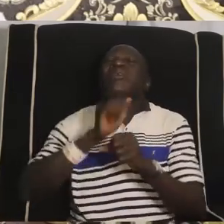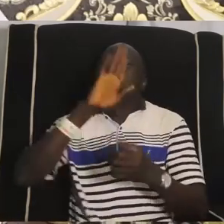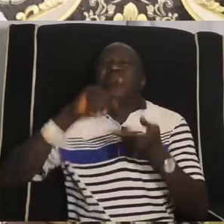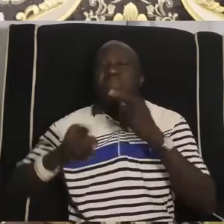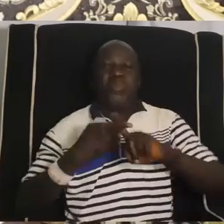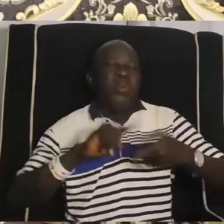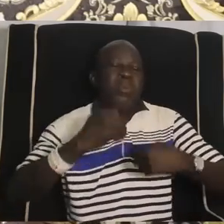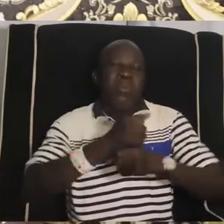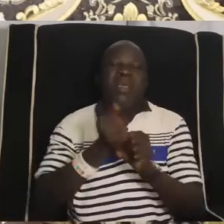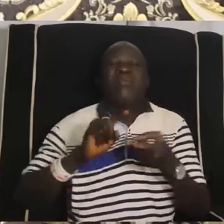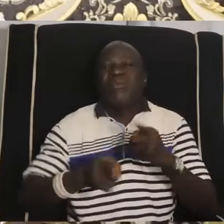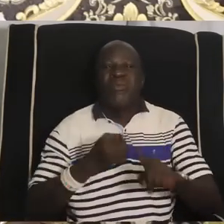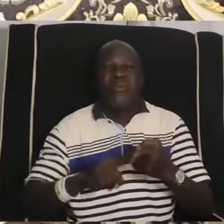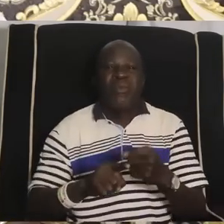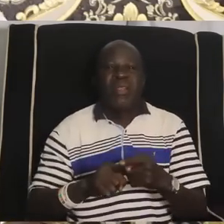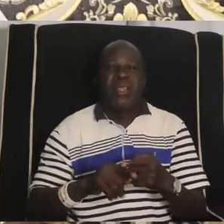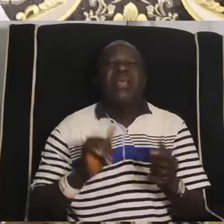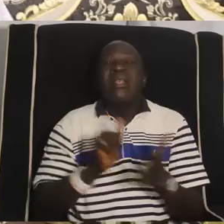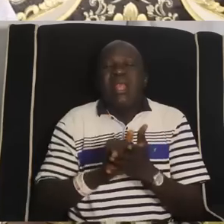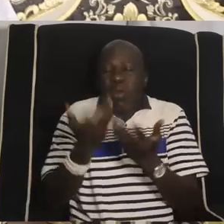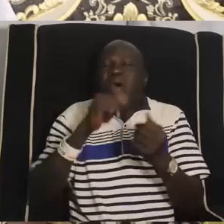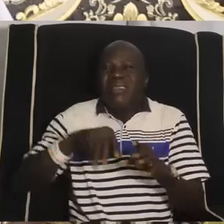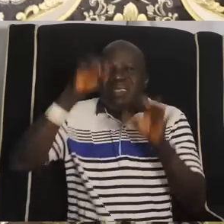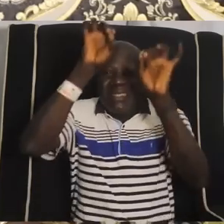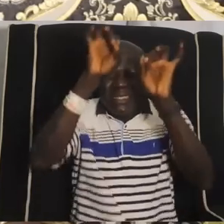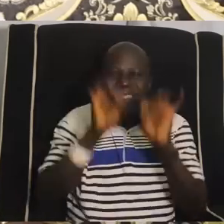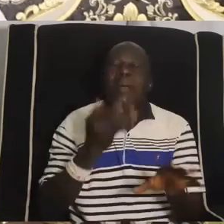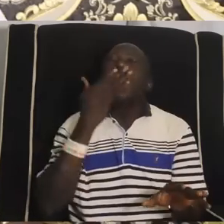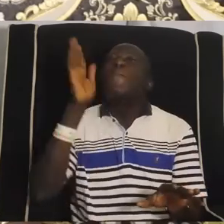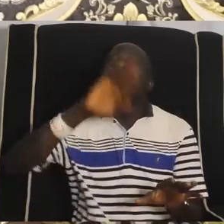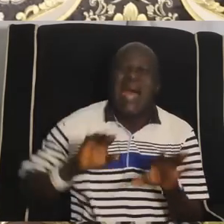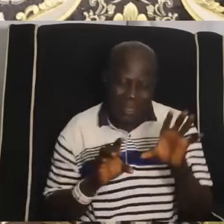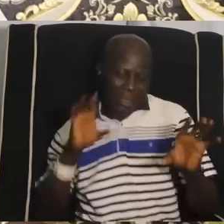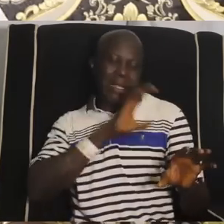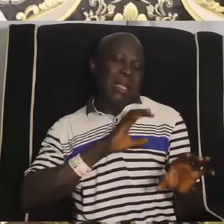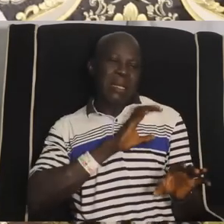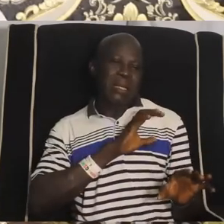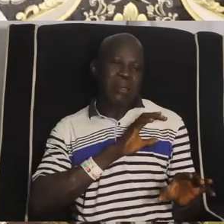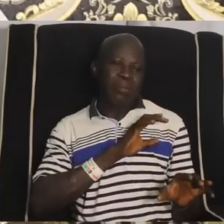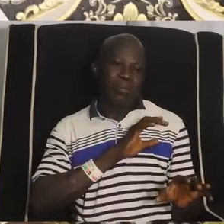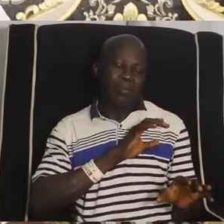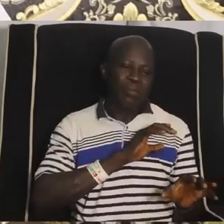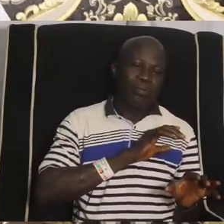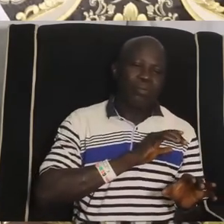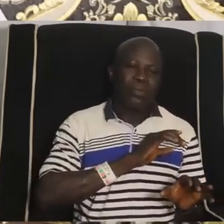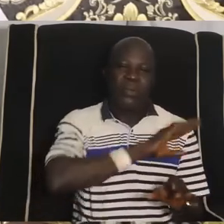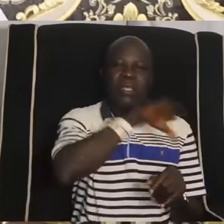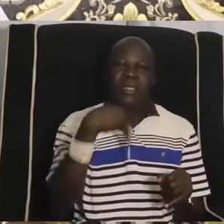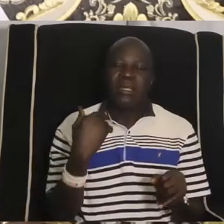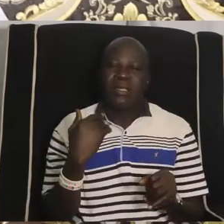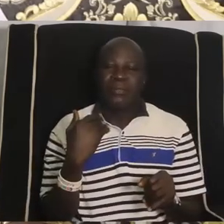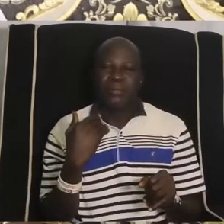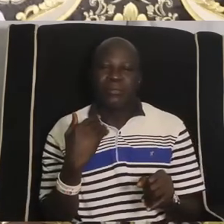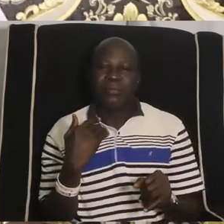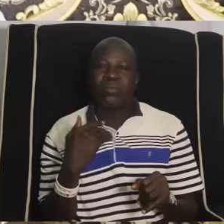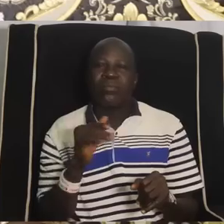He makes him as a friend. Òun ló wá kọ ní ẹ̀kọ́ kẹ́kọ̀ọ́. He was the one that teach him the contrary. Ó ní kí Tamari kọ́